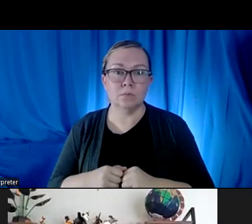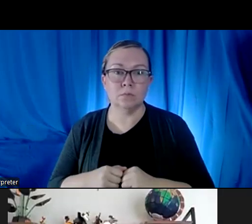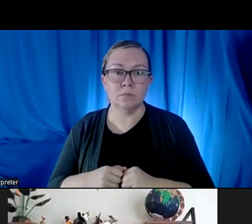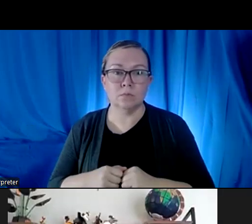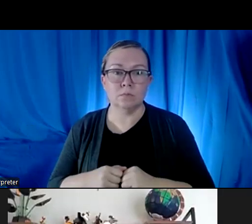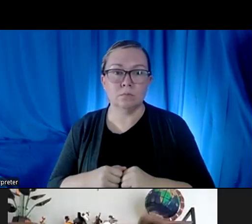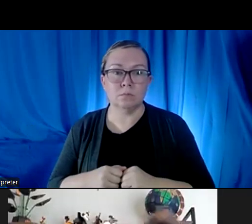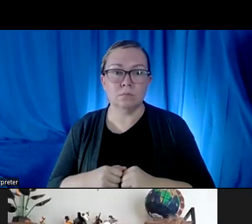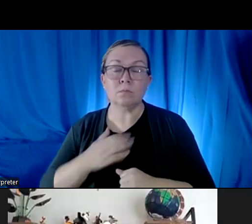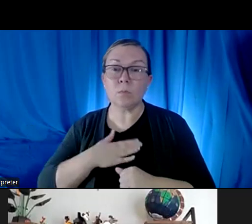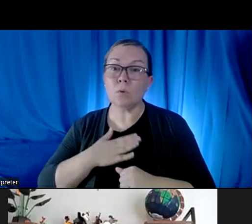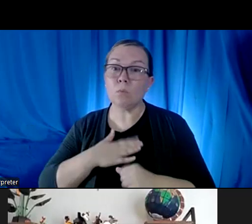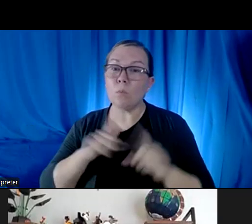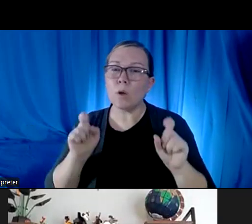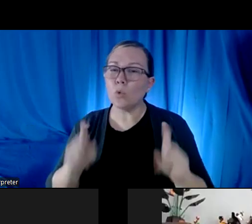es